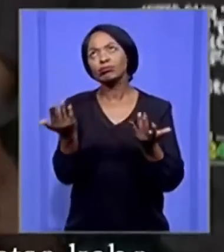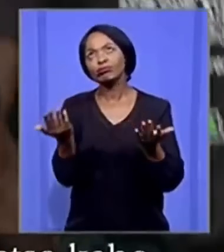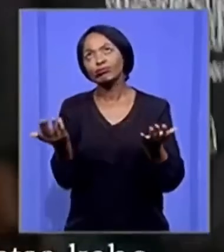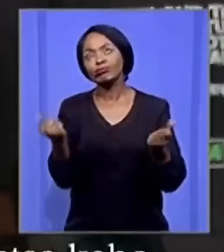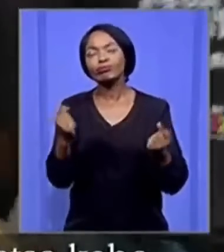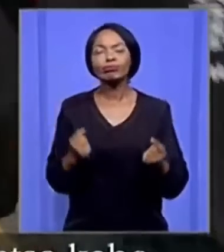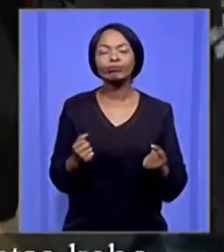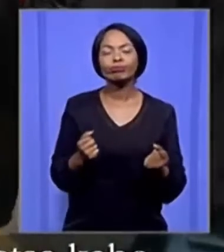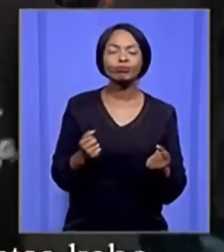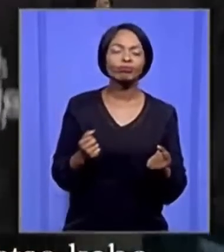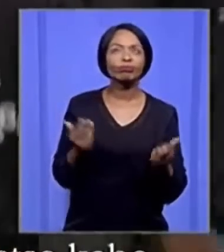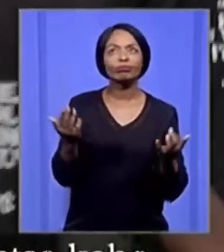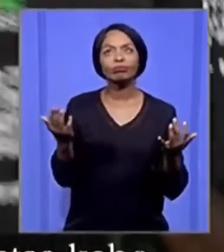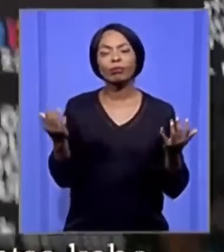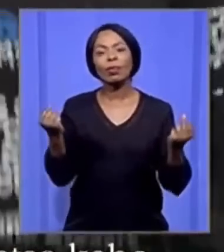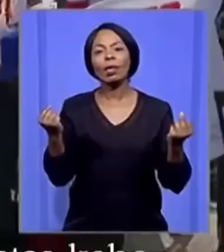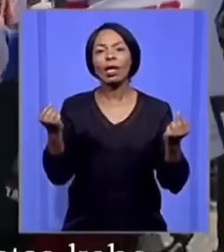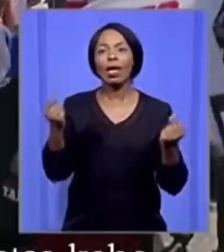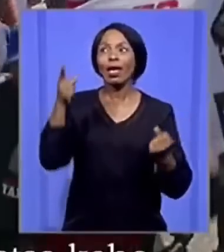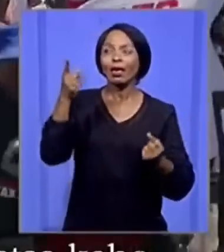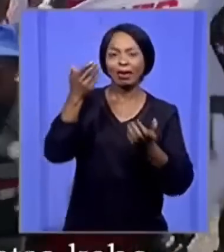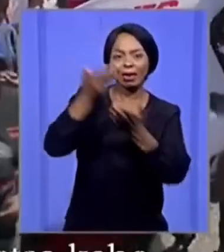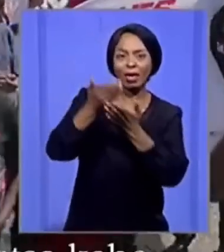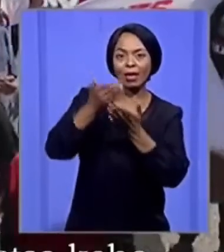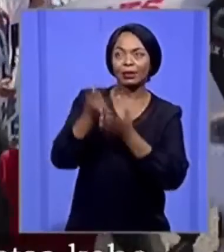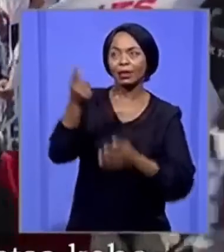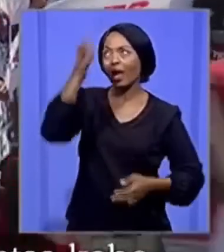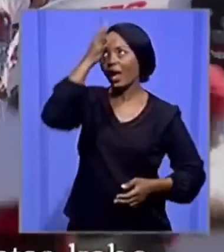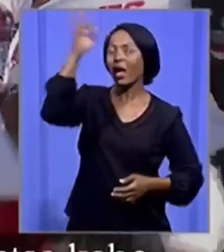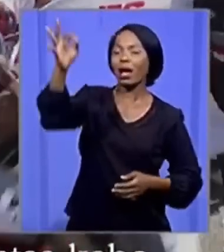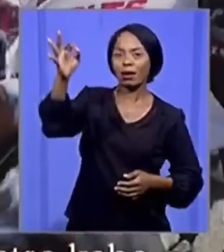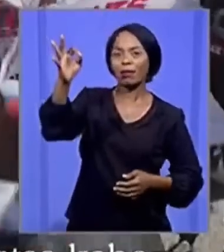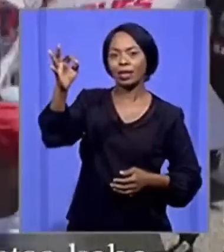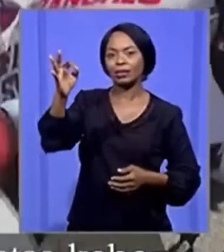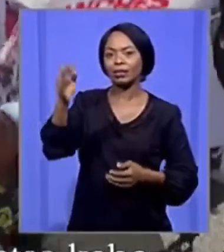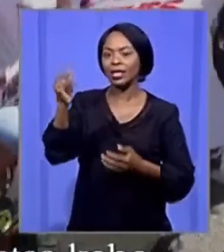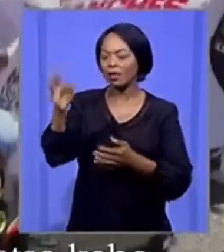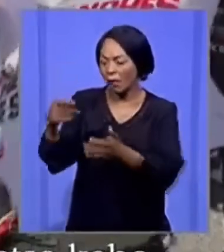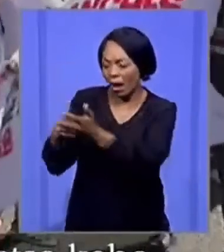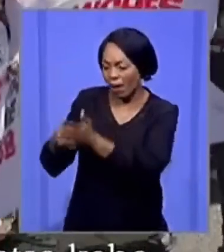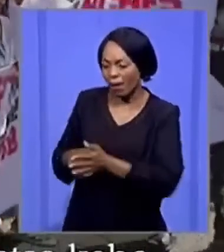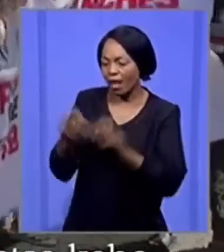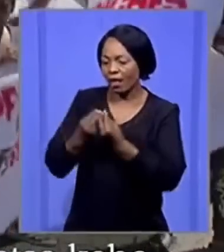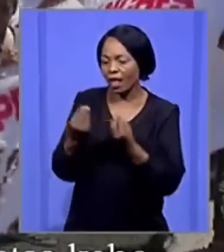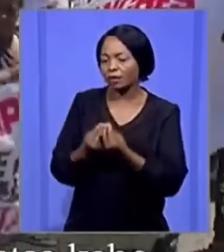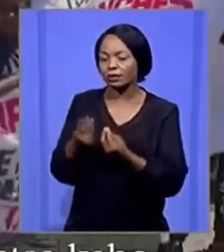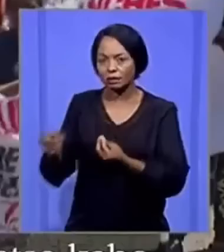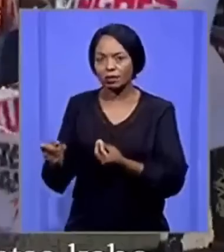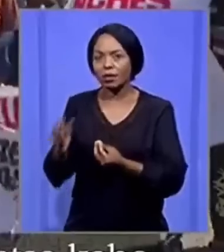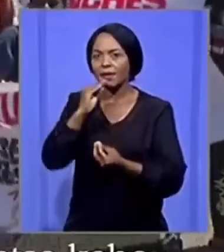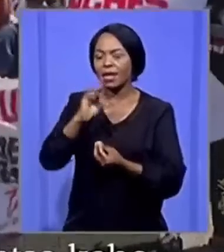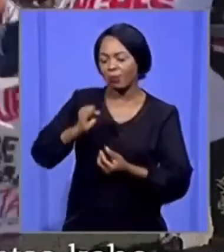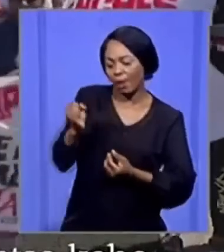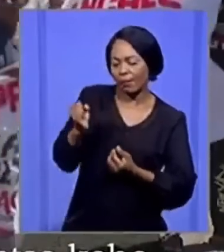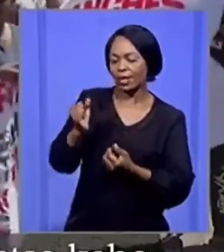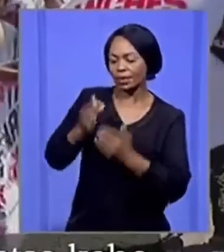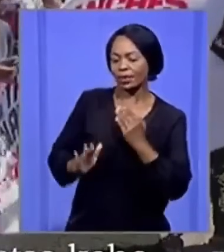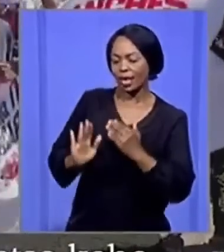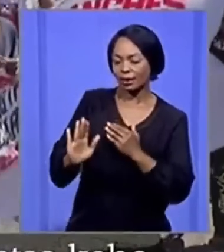dilo tše mmušo o di rekang ba re gore ba di bitsa di set aside so ge ba nyaka